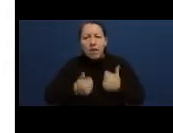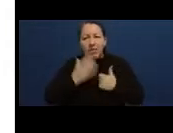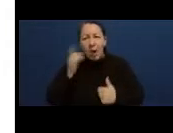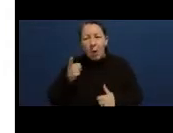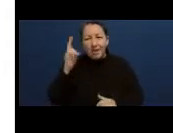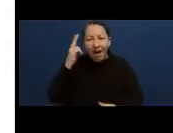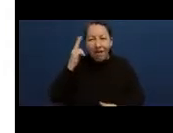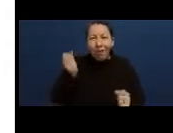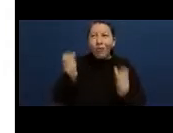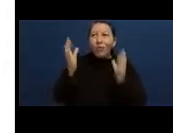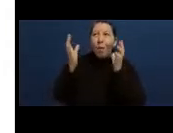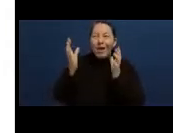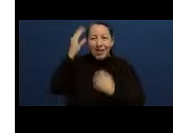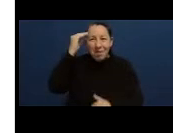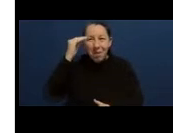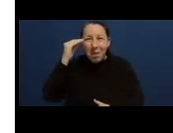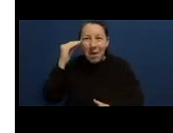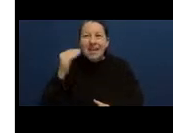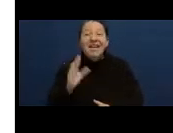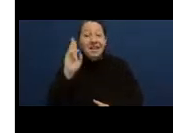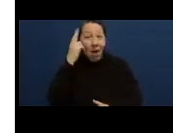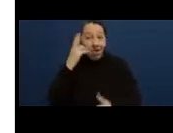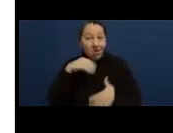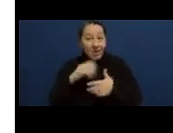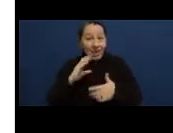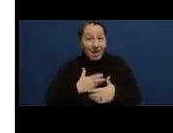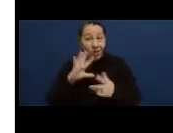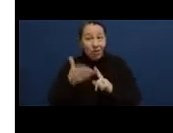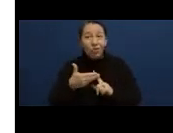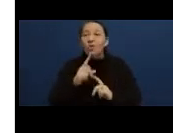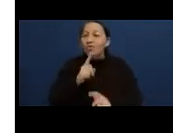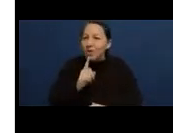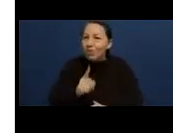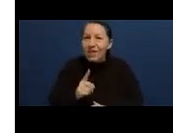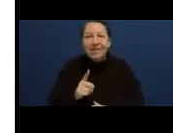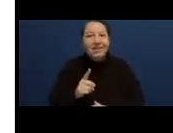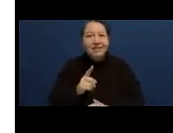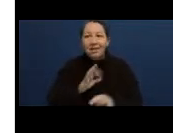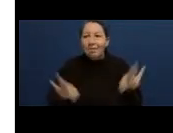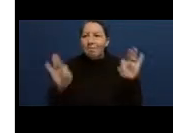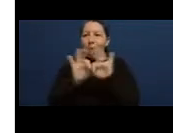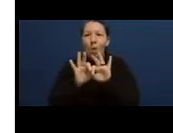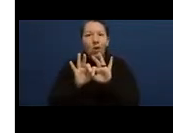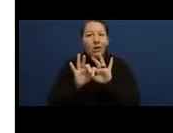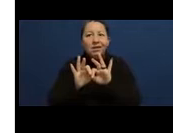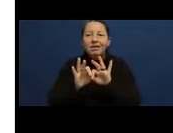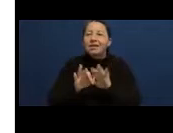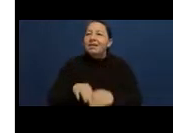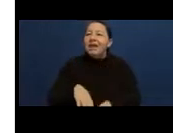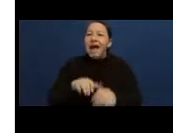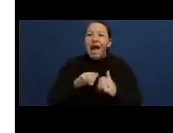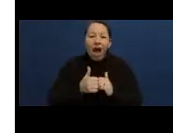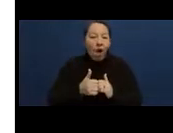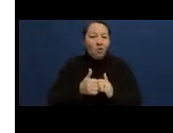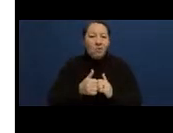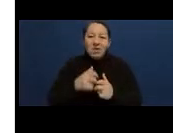boy in the air. And uncles in our cultures play really important roles. They teach our boys how to hunt, how to be rough and tumble, how to toughen